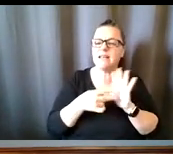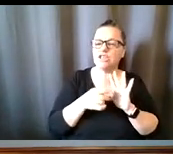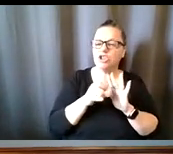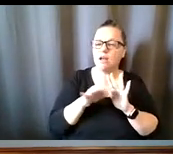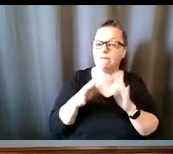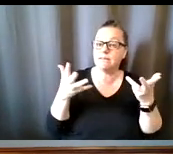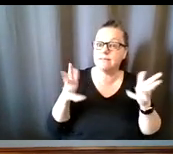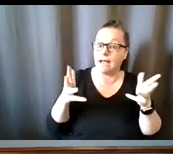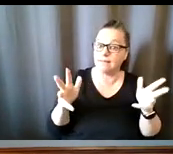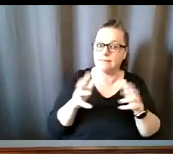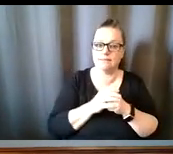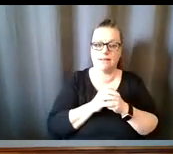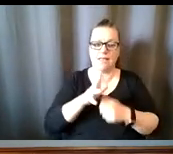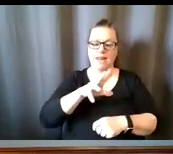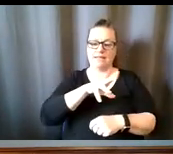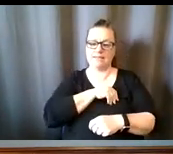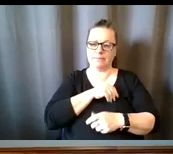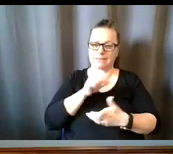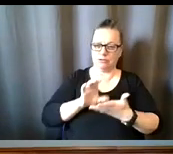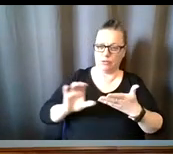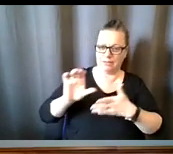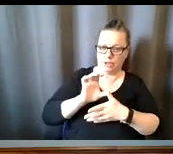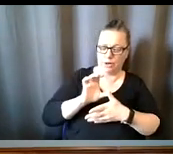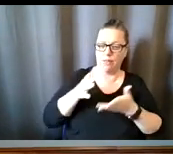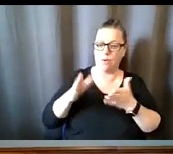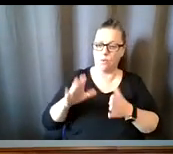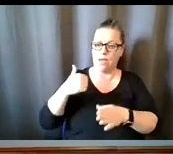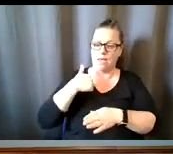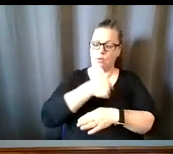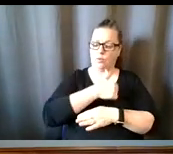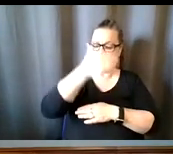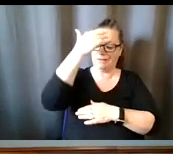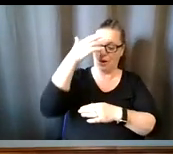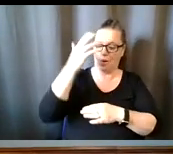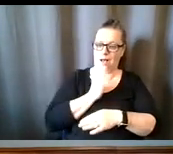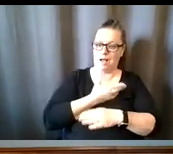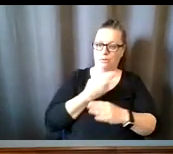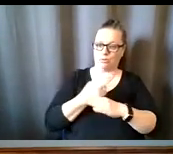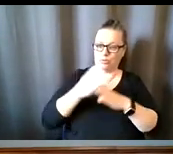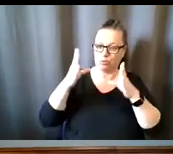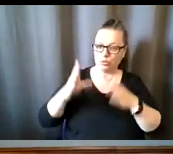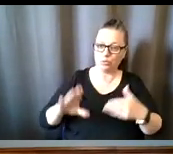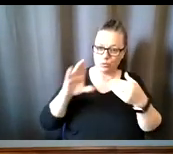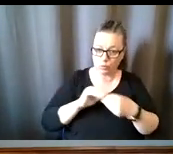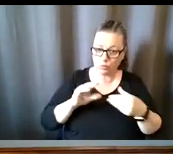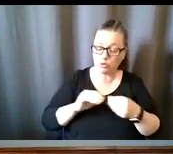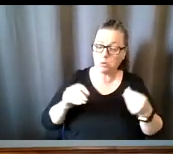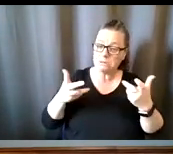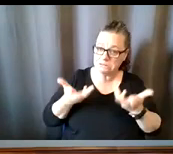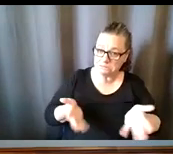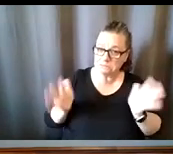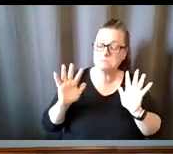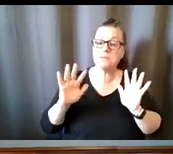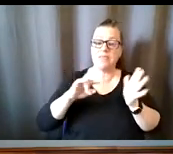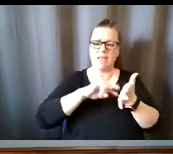criteria. It's the way that we know that our user stories are complete. And really, while the